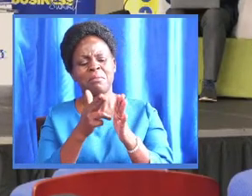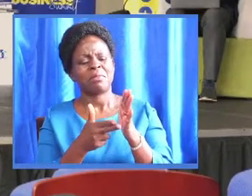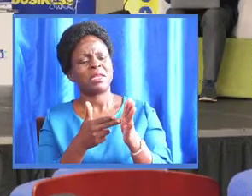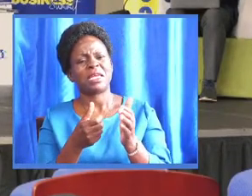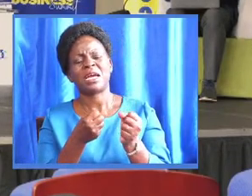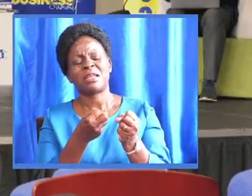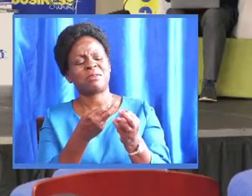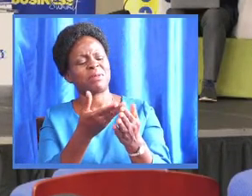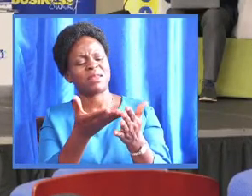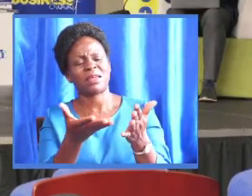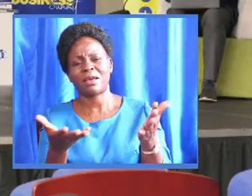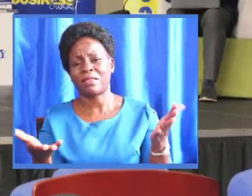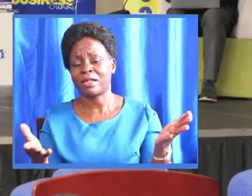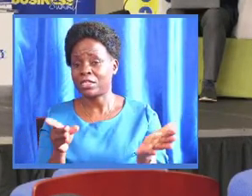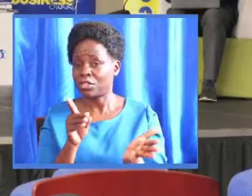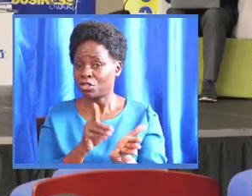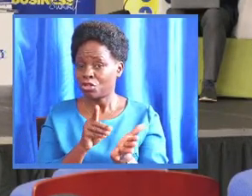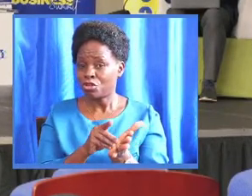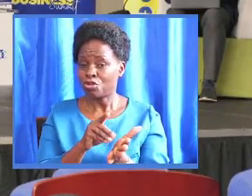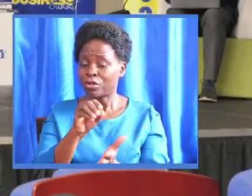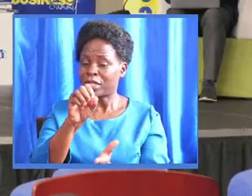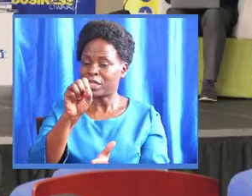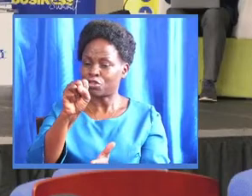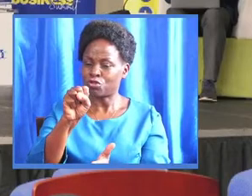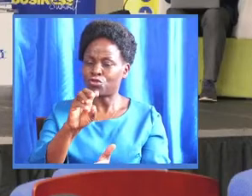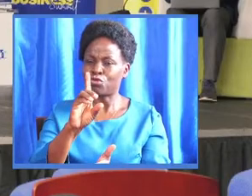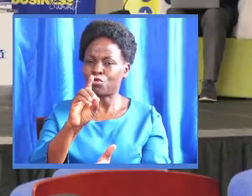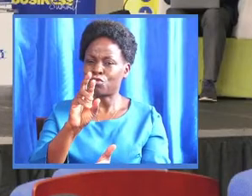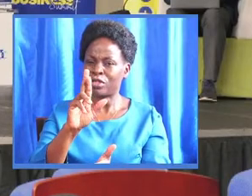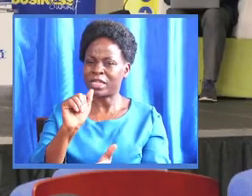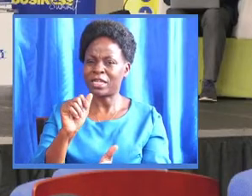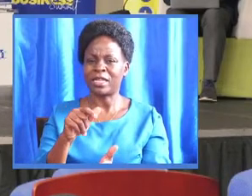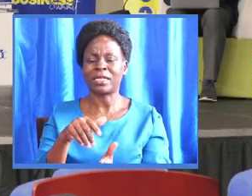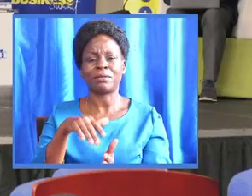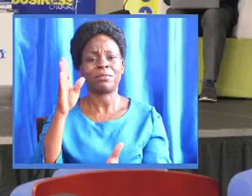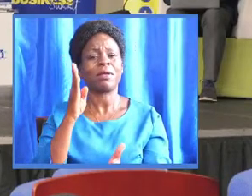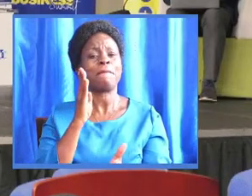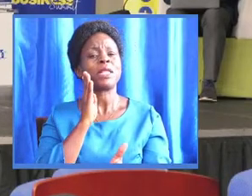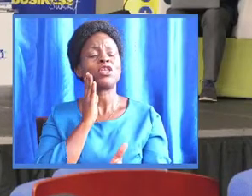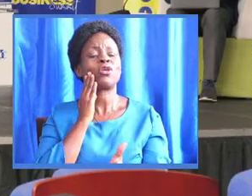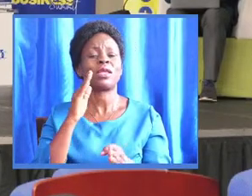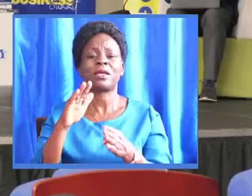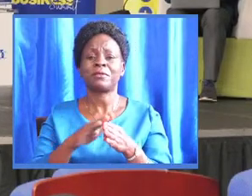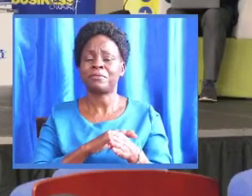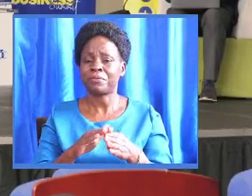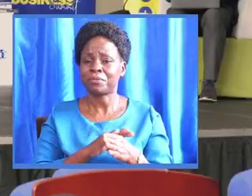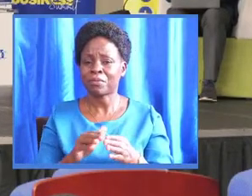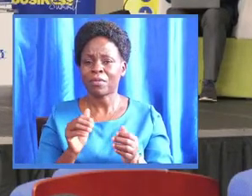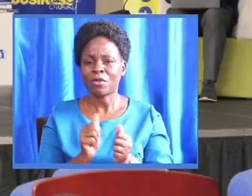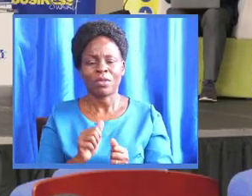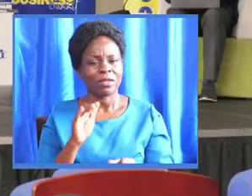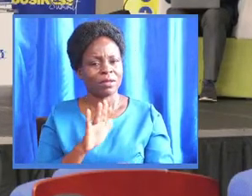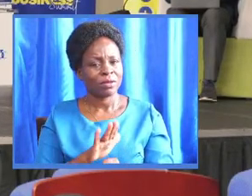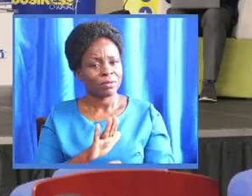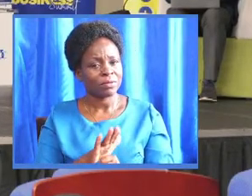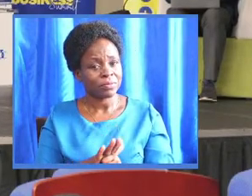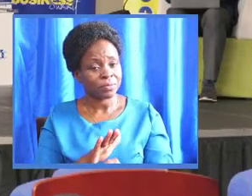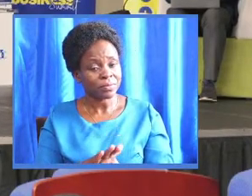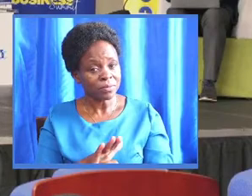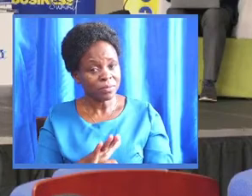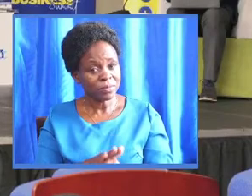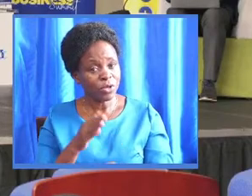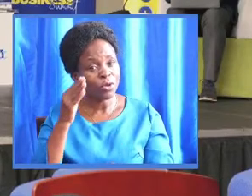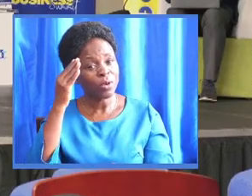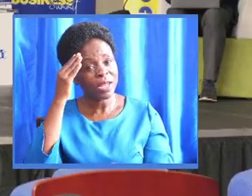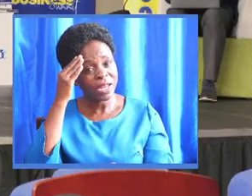others. Dr. Sudhir is a self-made billionaire entrepreneur with a great wealth of real estate knowledge, as he